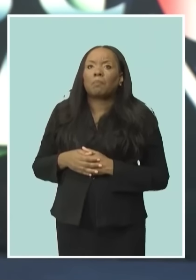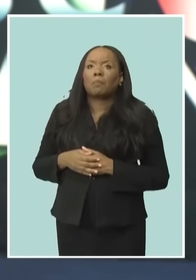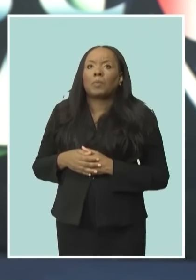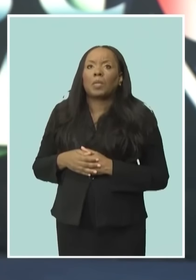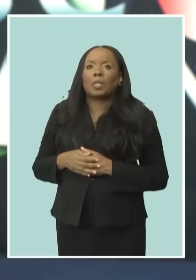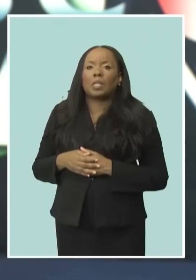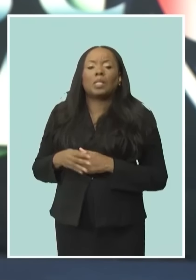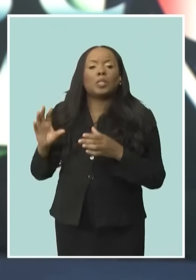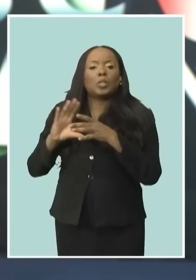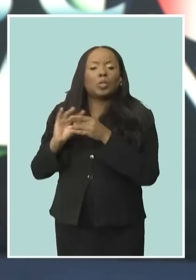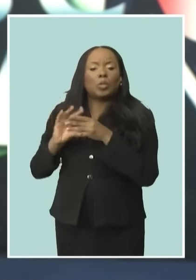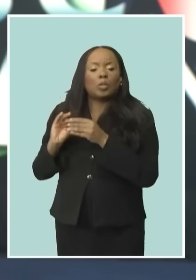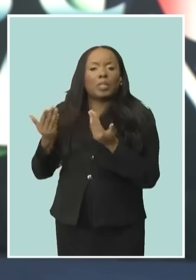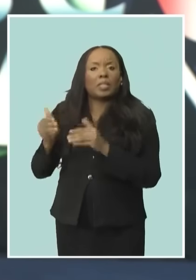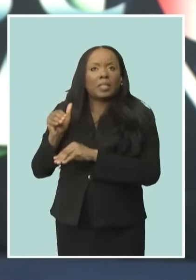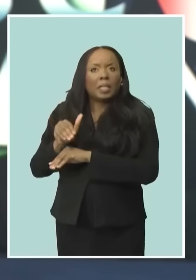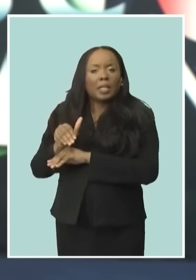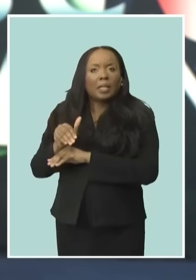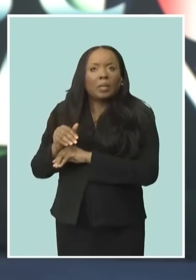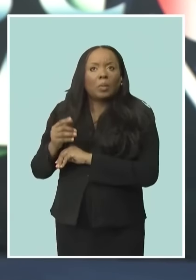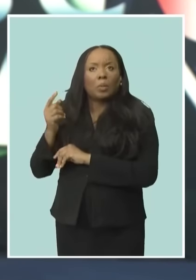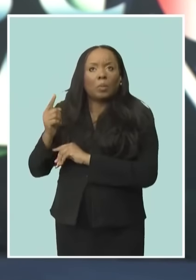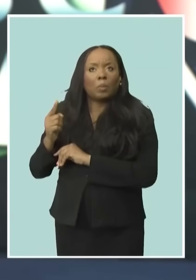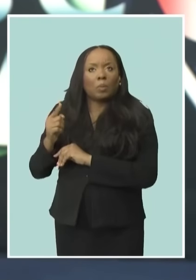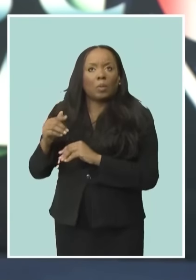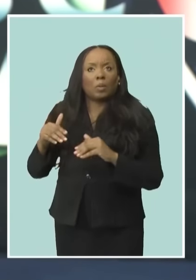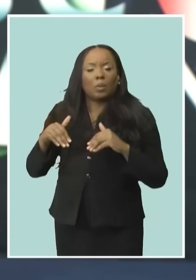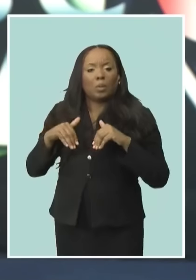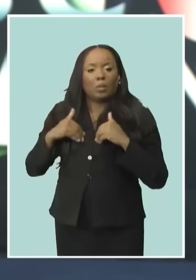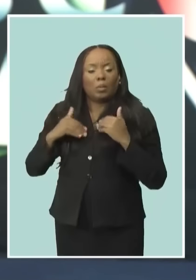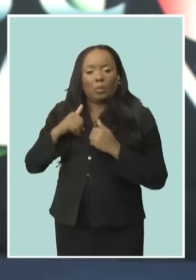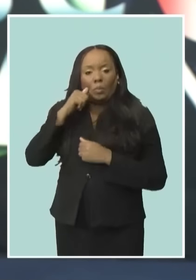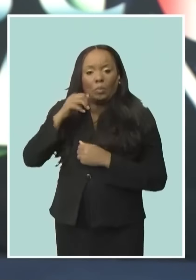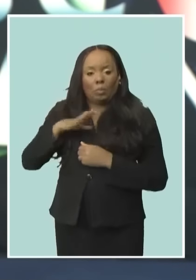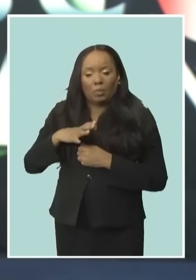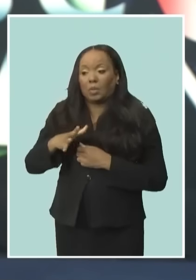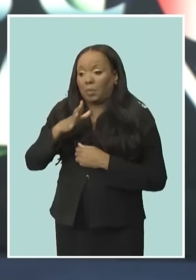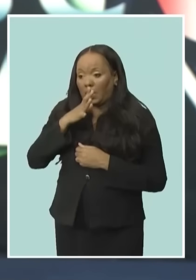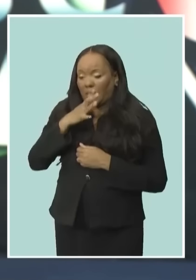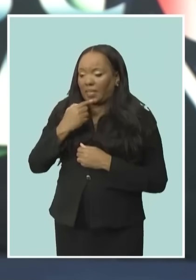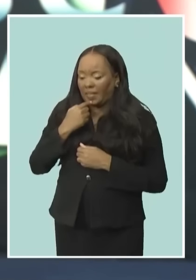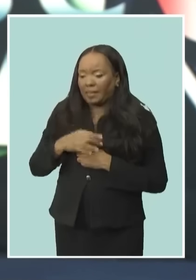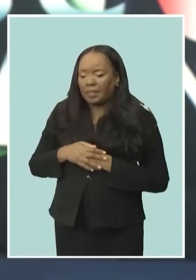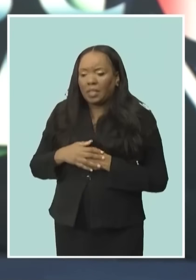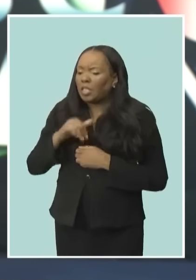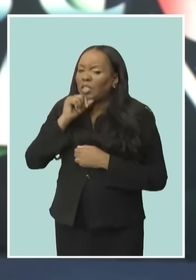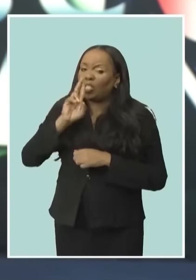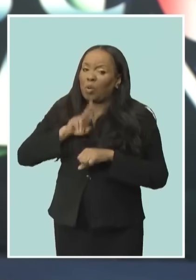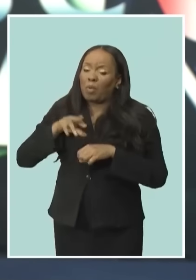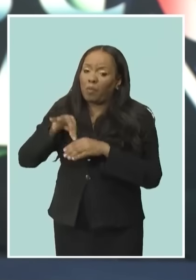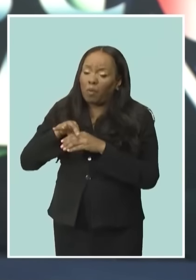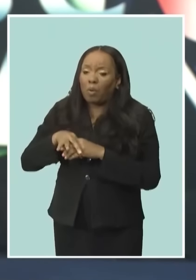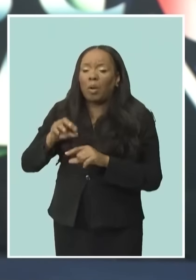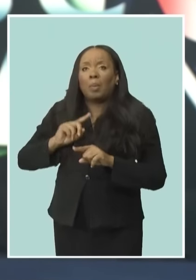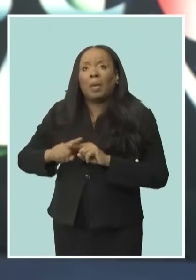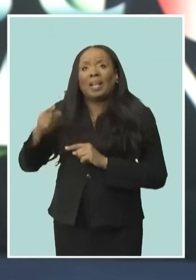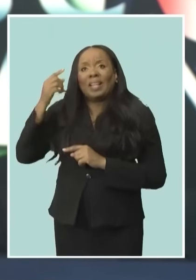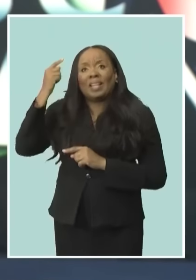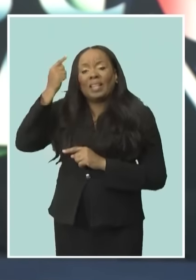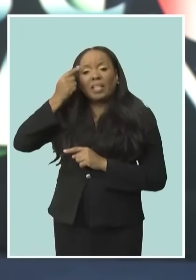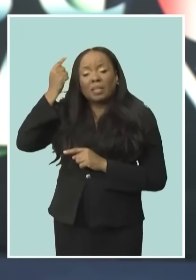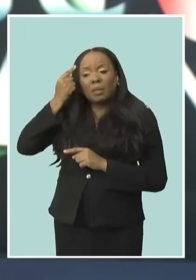tonight, you heard a young lady who is a mother who said she would not normally come out, but she's thinking of the election in terms of